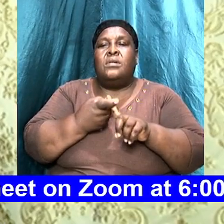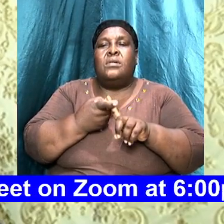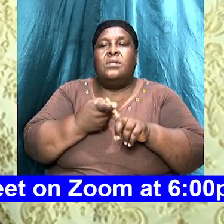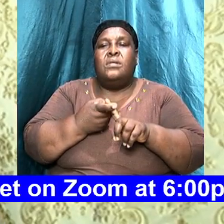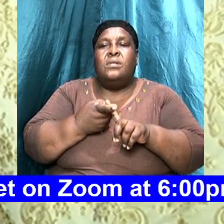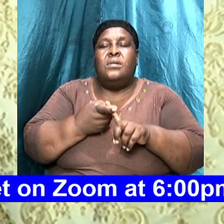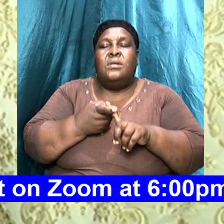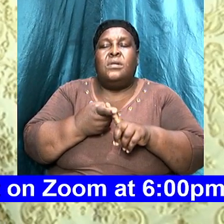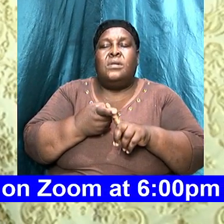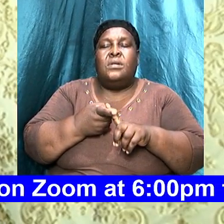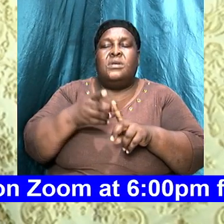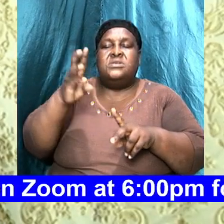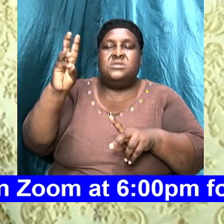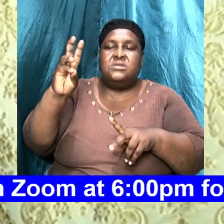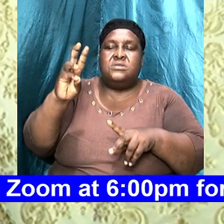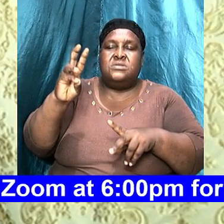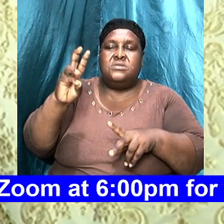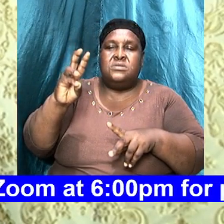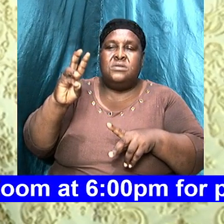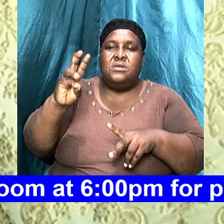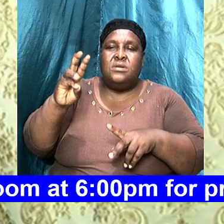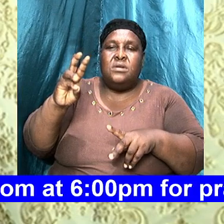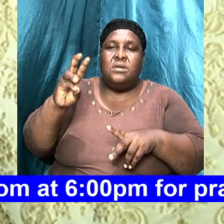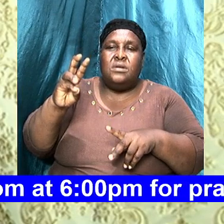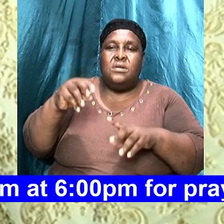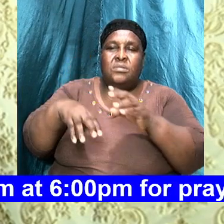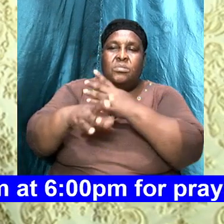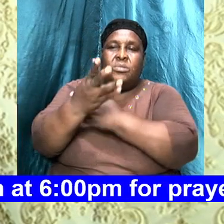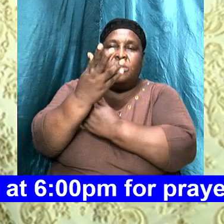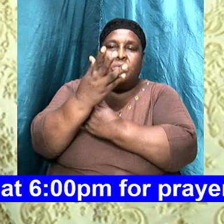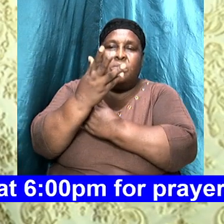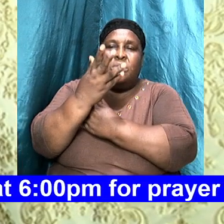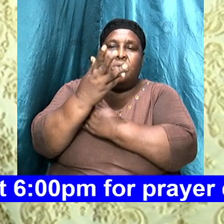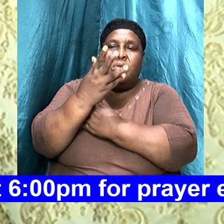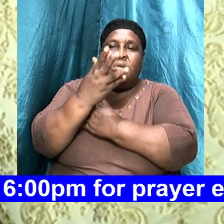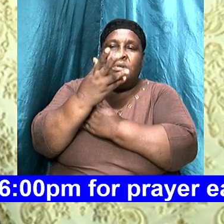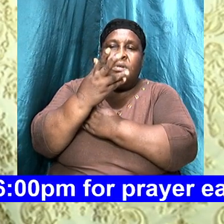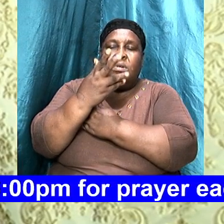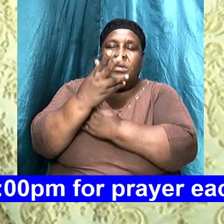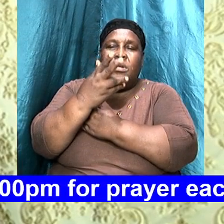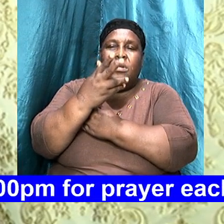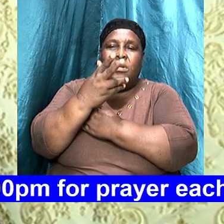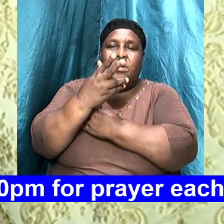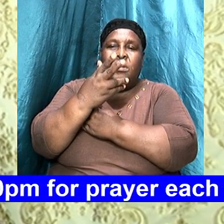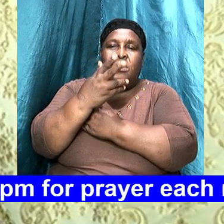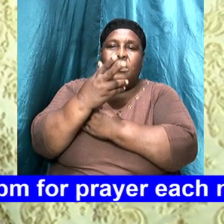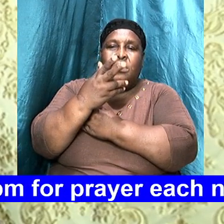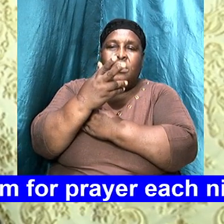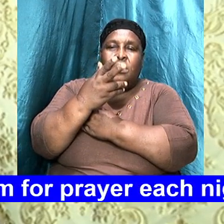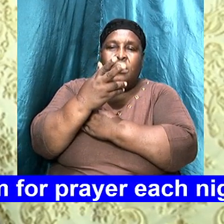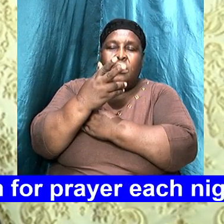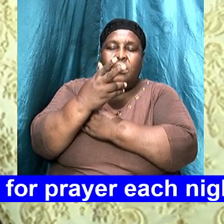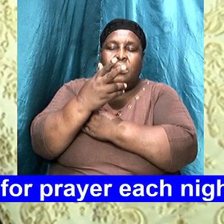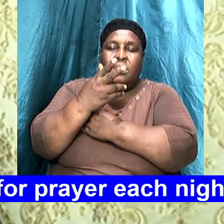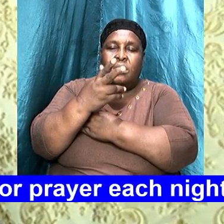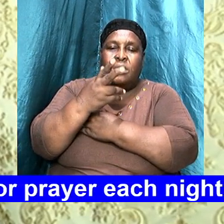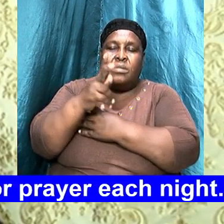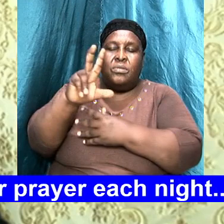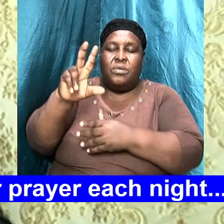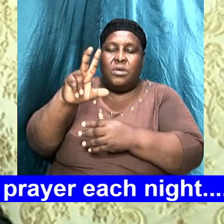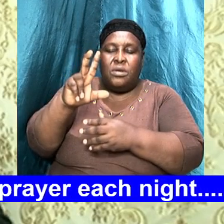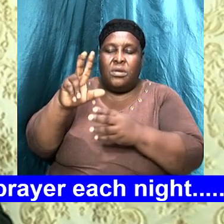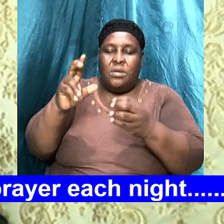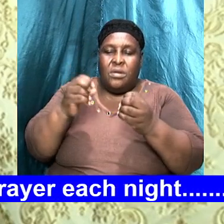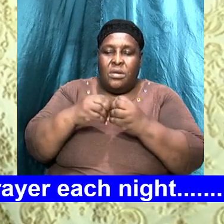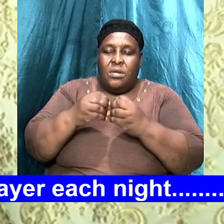group 6 a.m 3 p.m and 6 p.m so these are the times that we want to set for